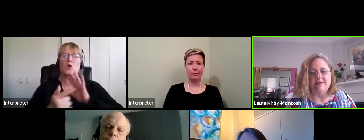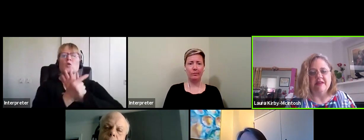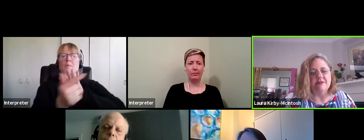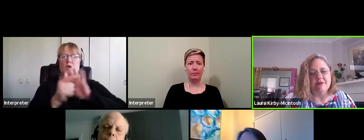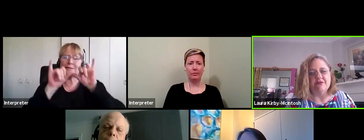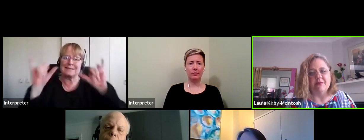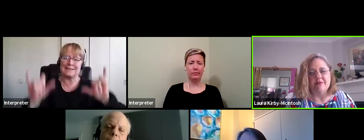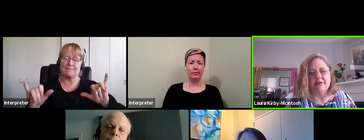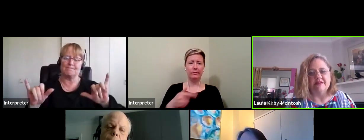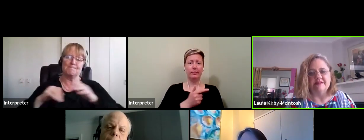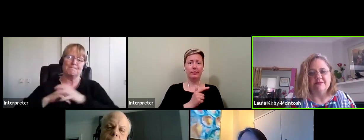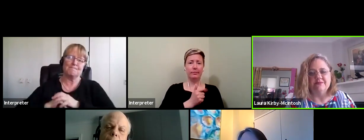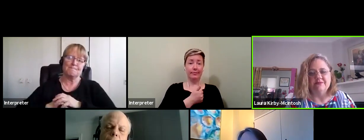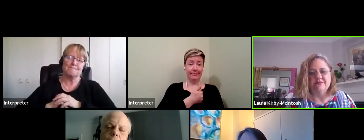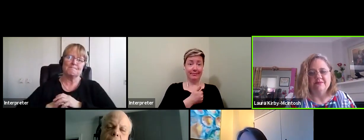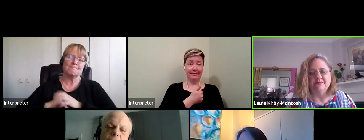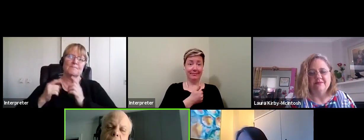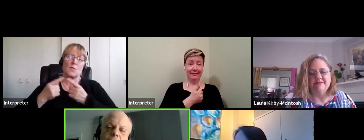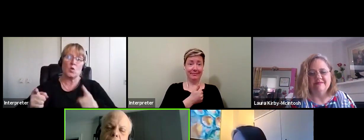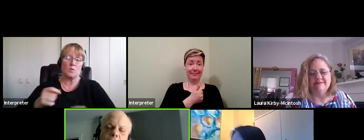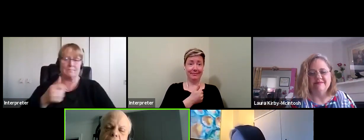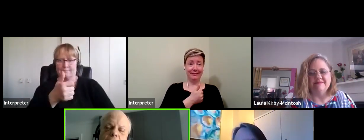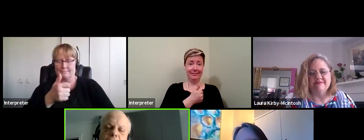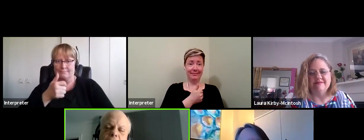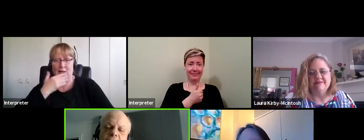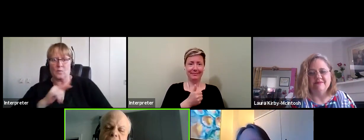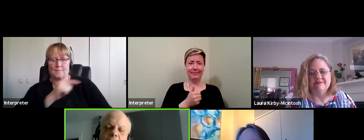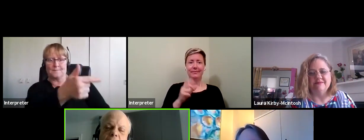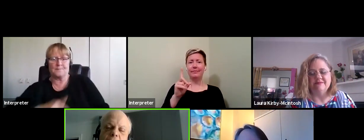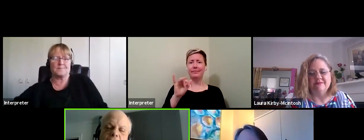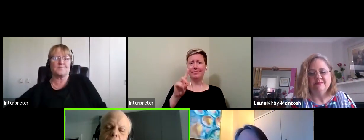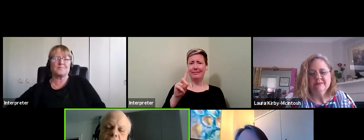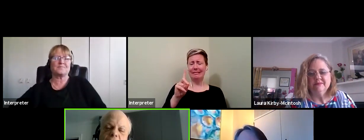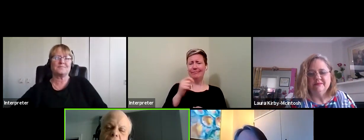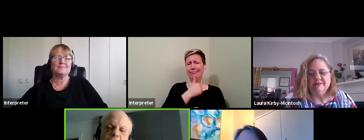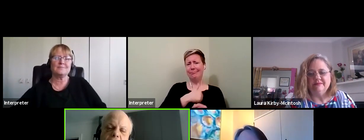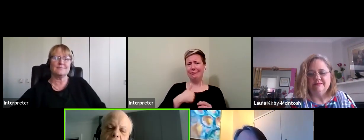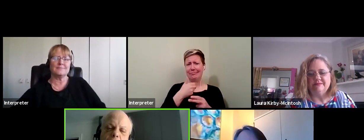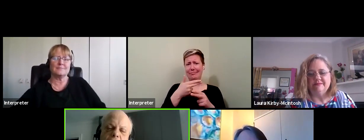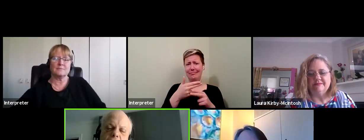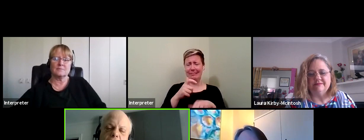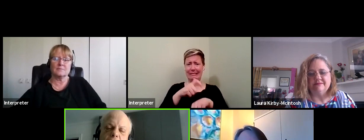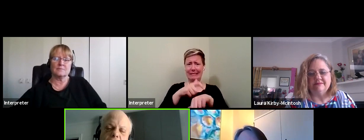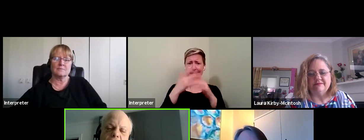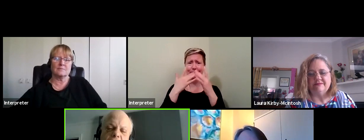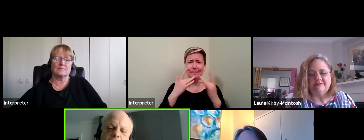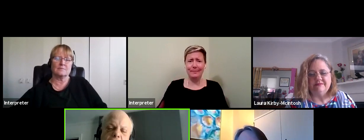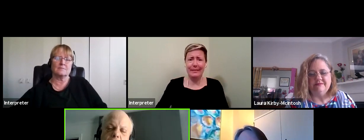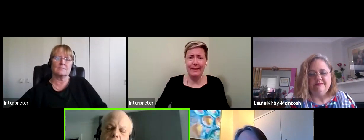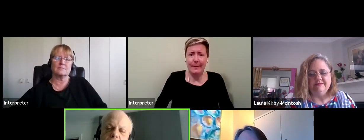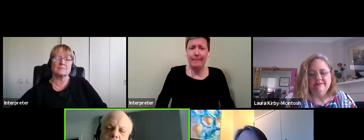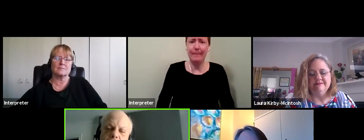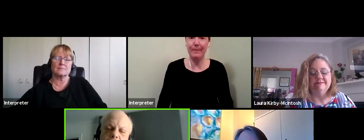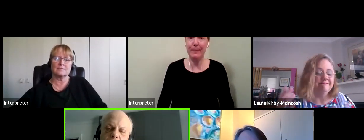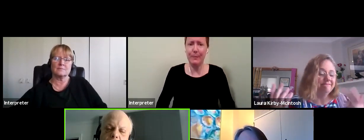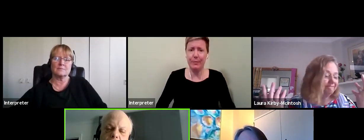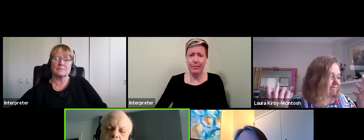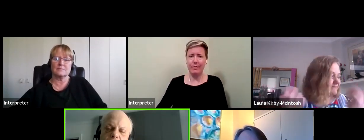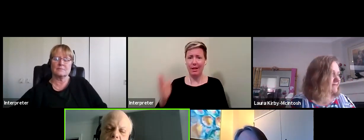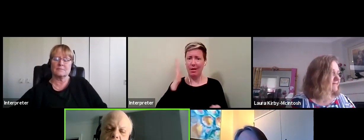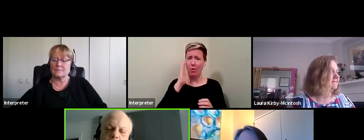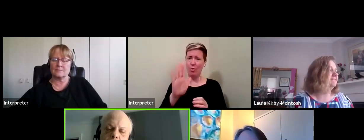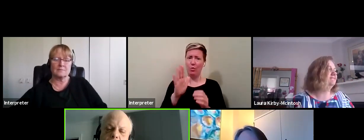system. Thanks so much for being with us. Lana, unfortunately, we have less time than we thought we'd had, and the topic you're dealing with is absolutely critical. So I'm